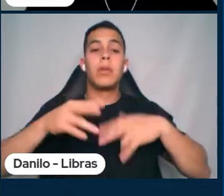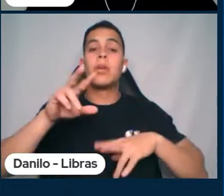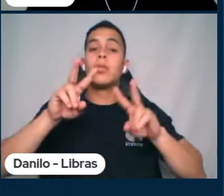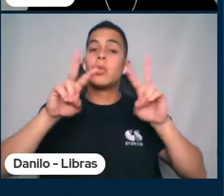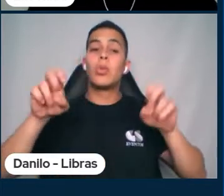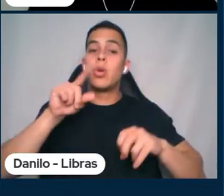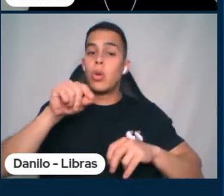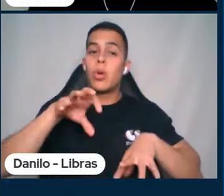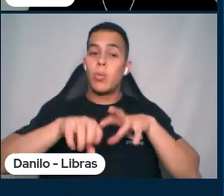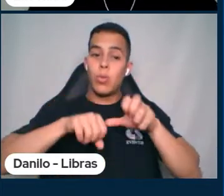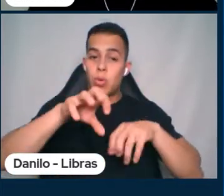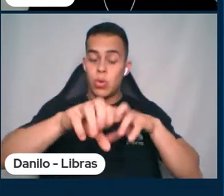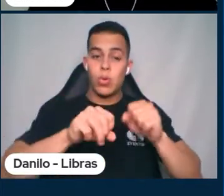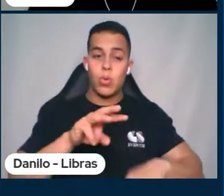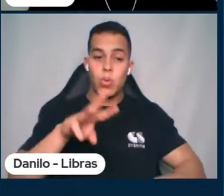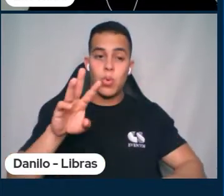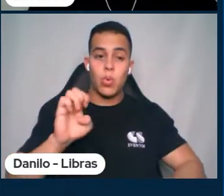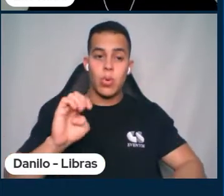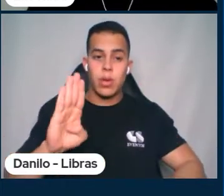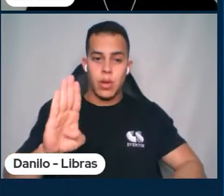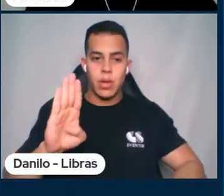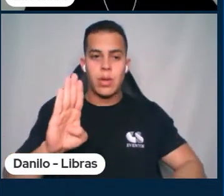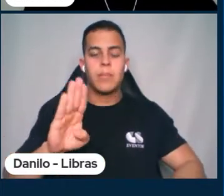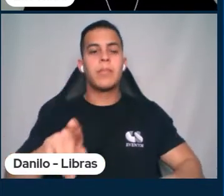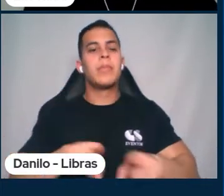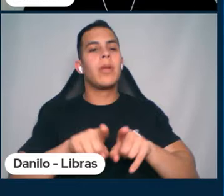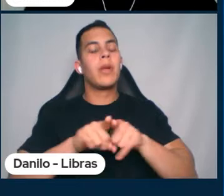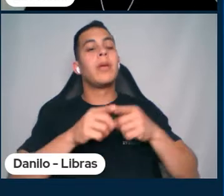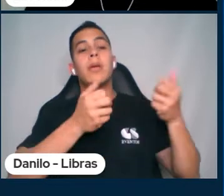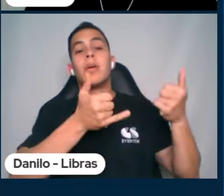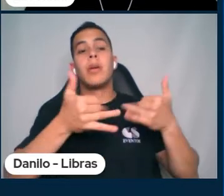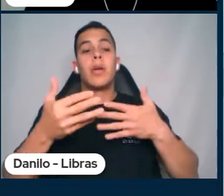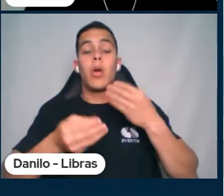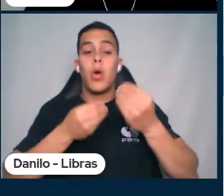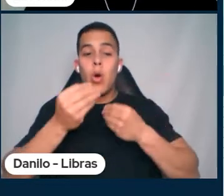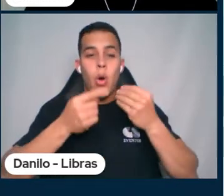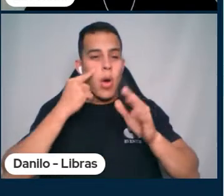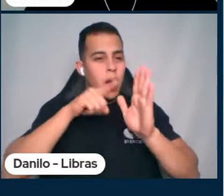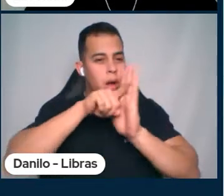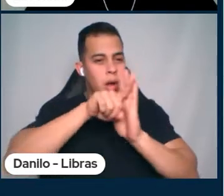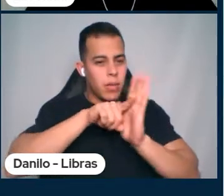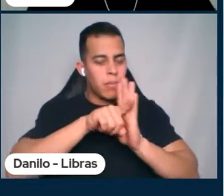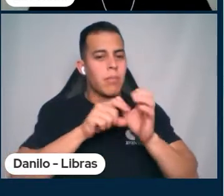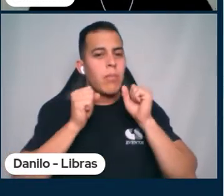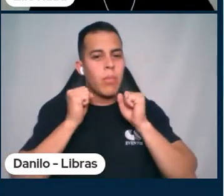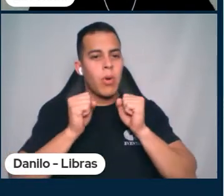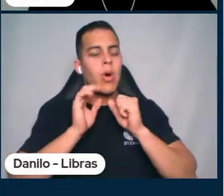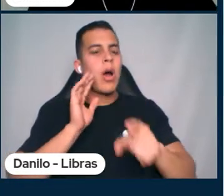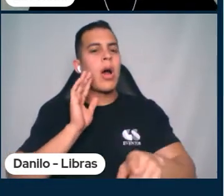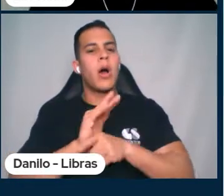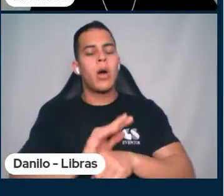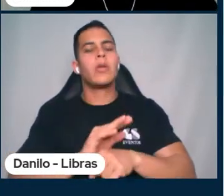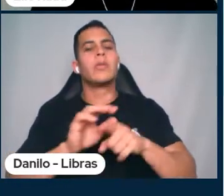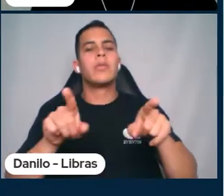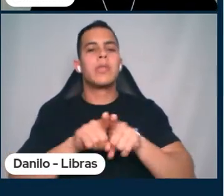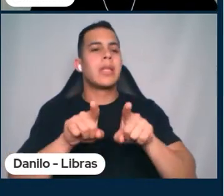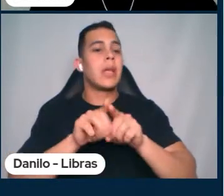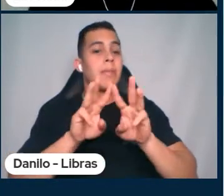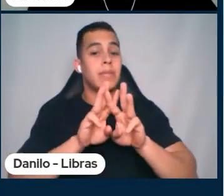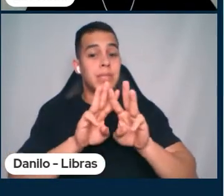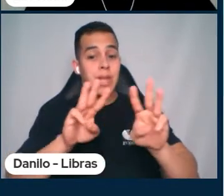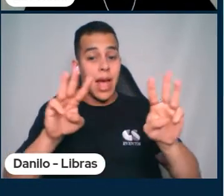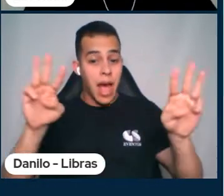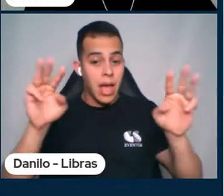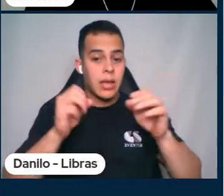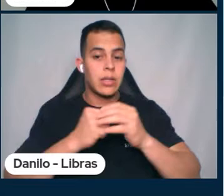user experience and better convert users. So just to start, we're talking about conversational